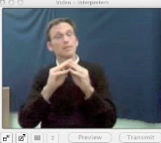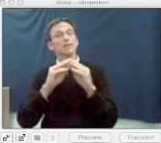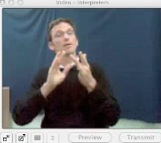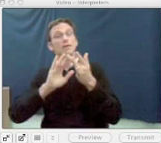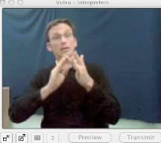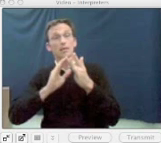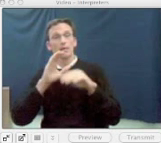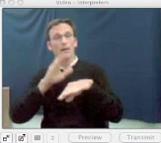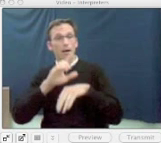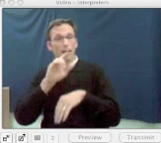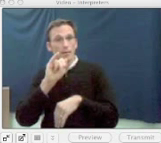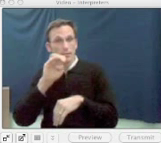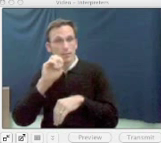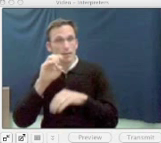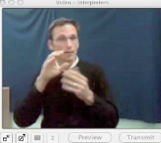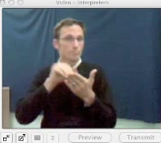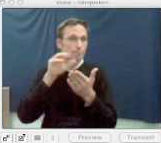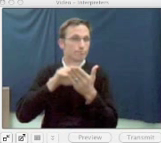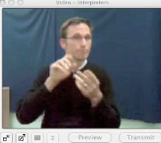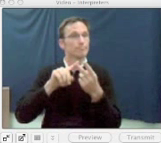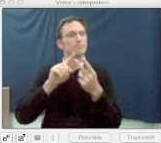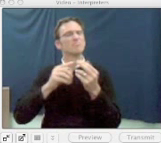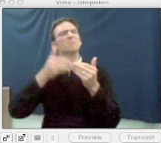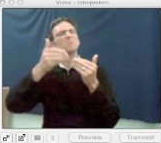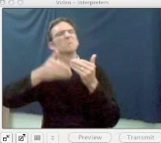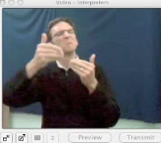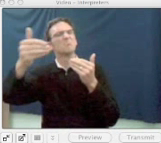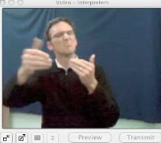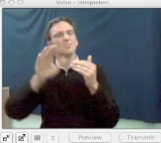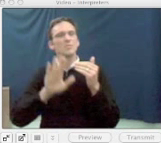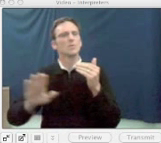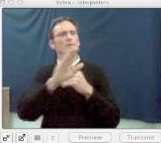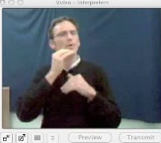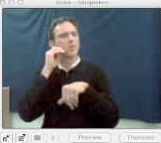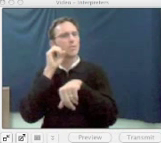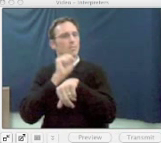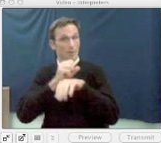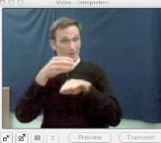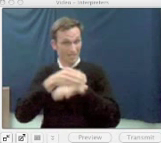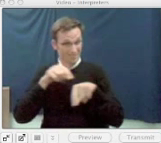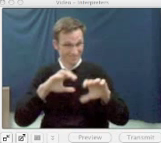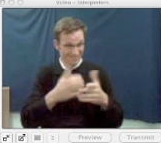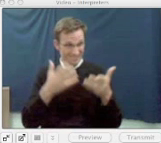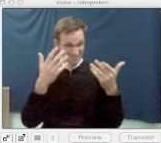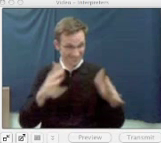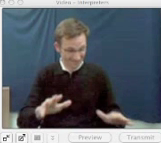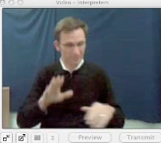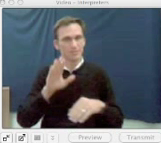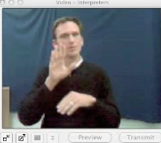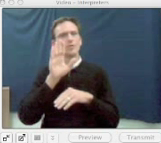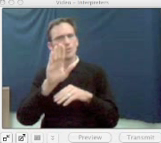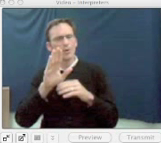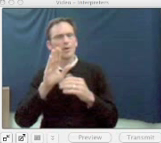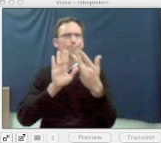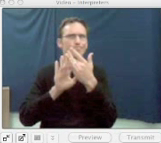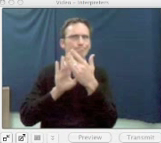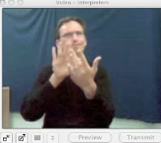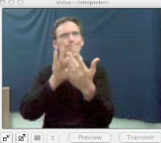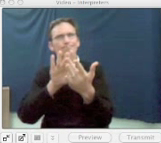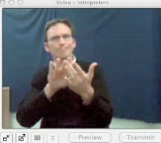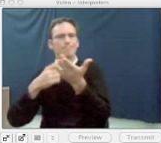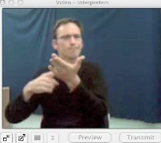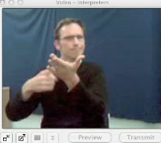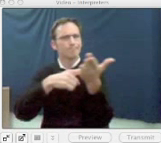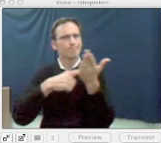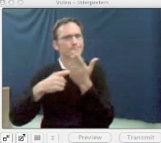follow-up sessions, the activities that you are to do outside of class if you are following us in that way, are all meant